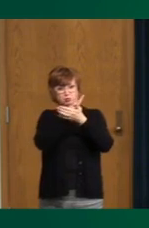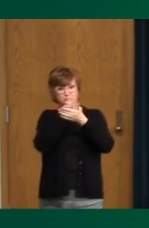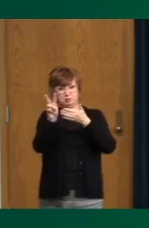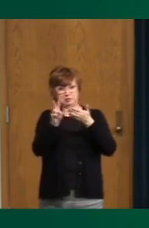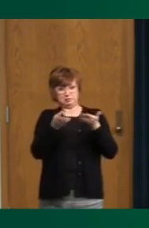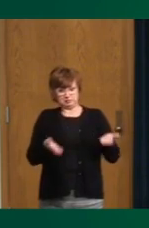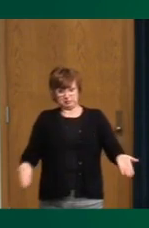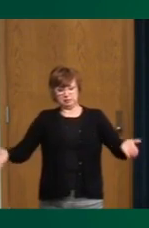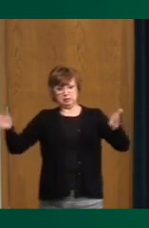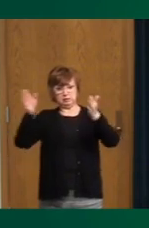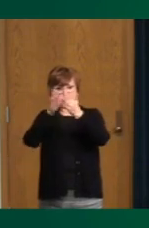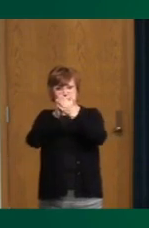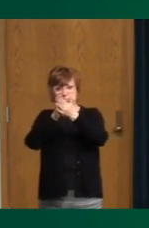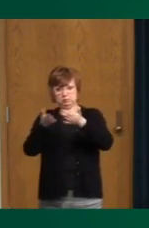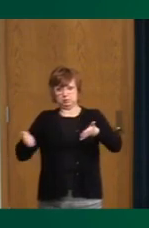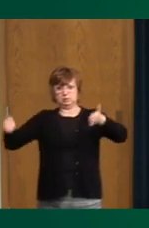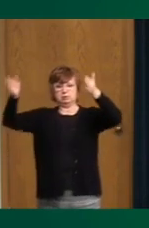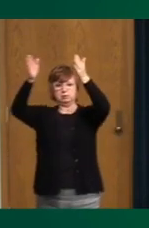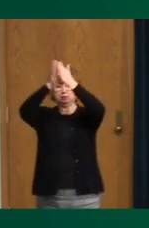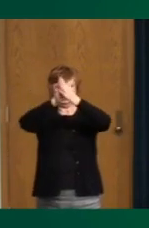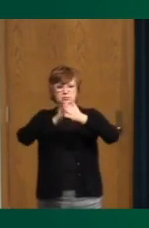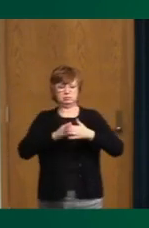average, I think that becomes more critical.